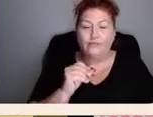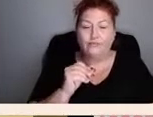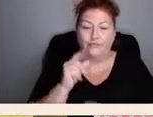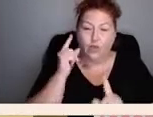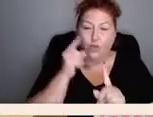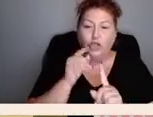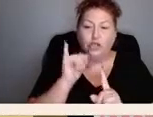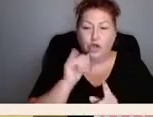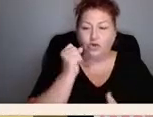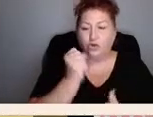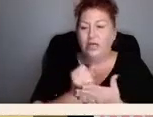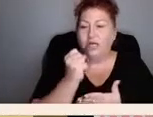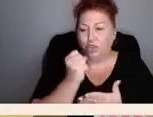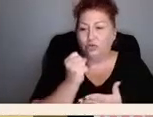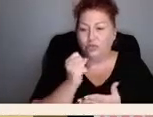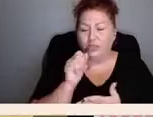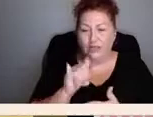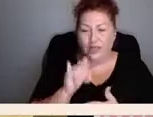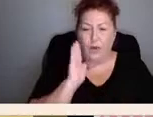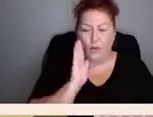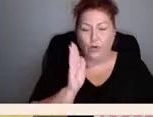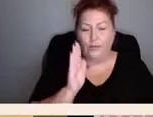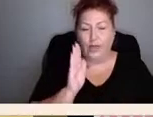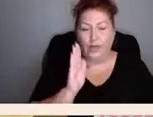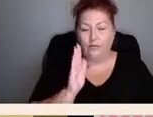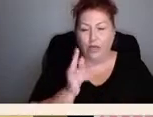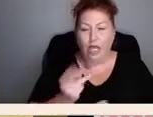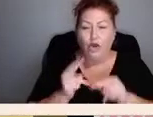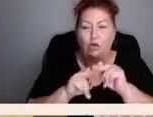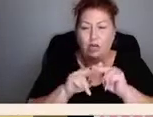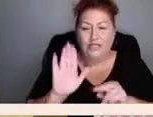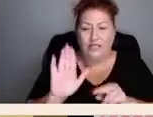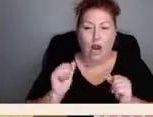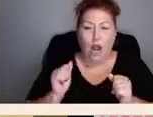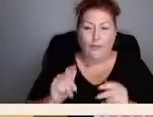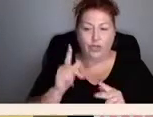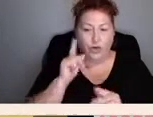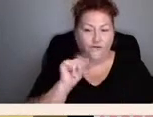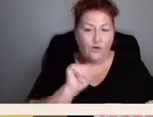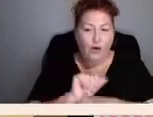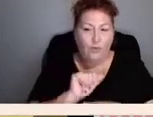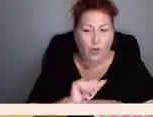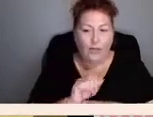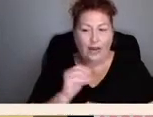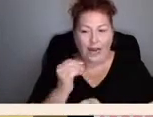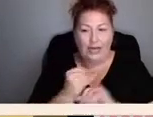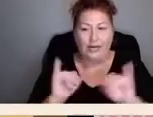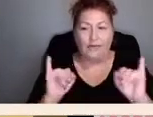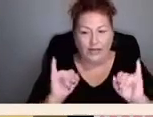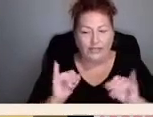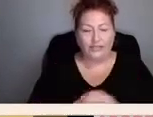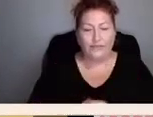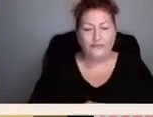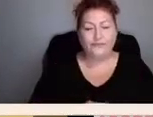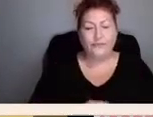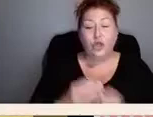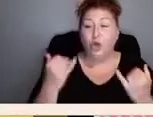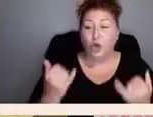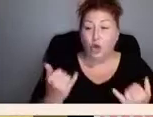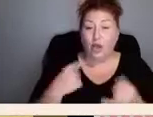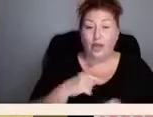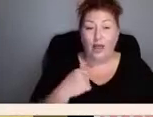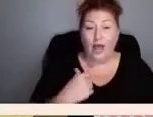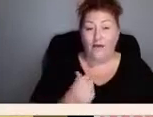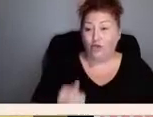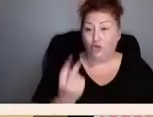credentials that will be increase those opportunities for employment and independence. So currently there are